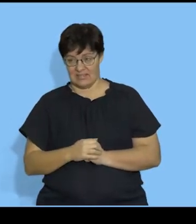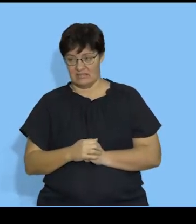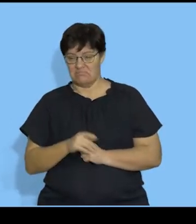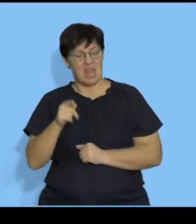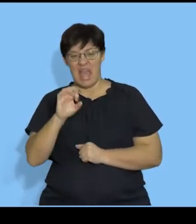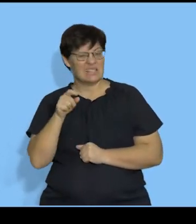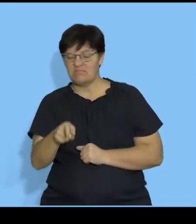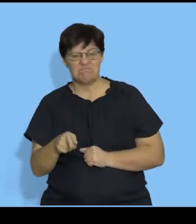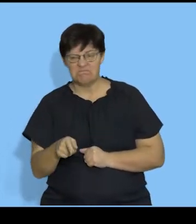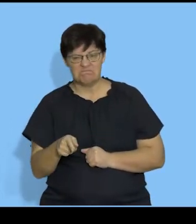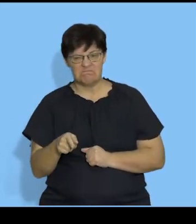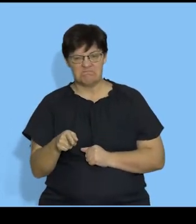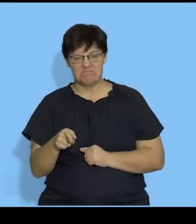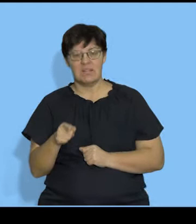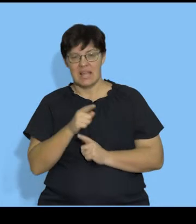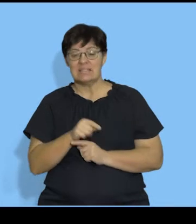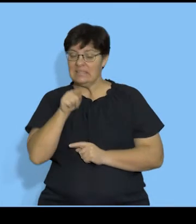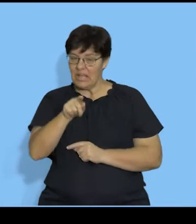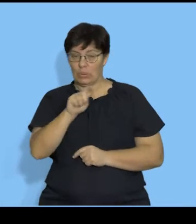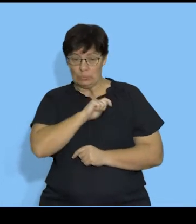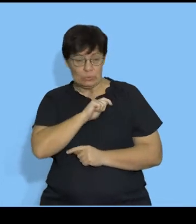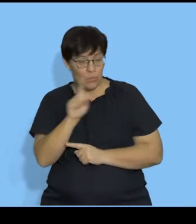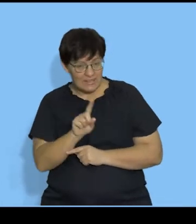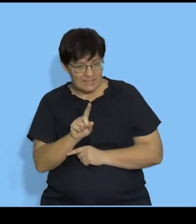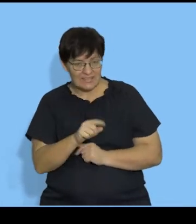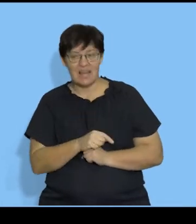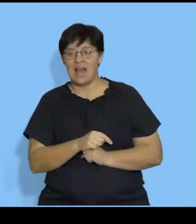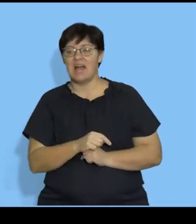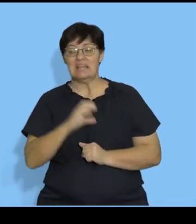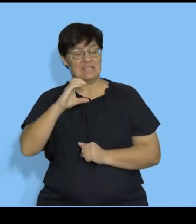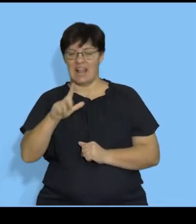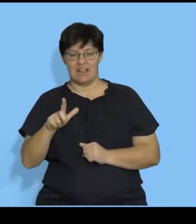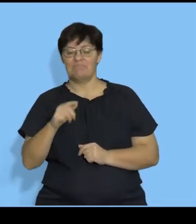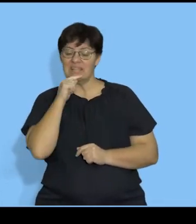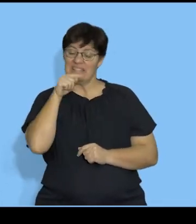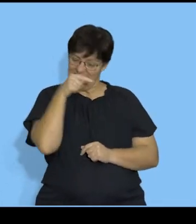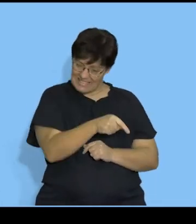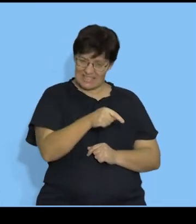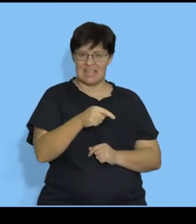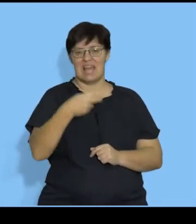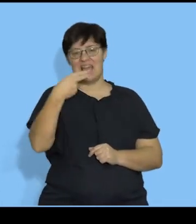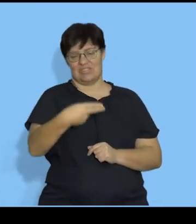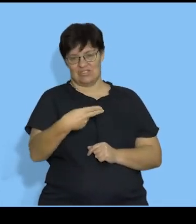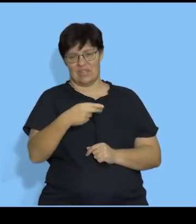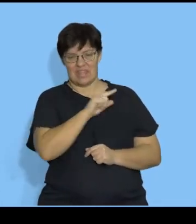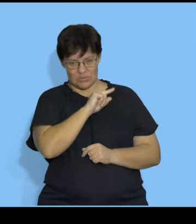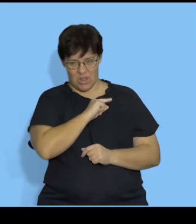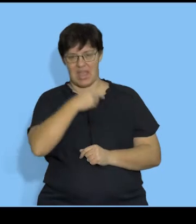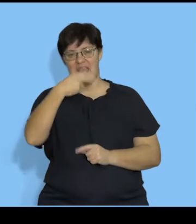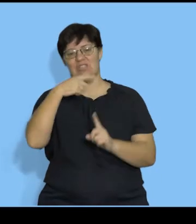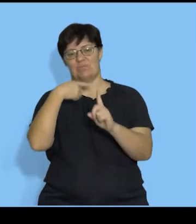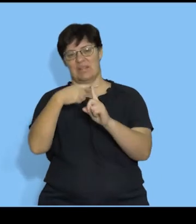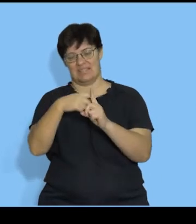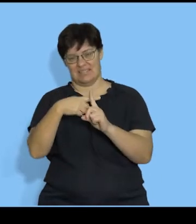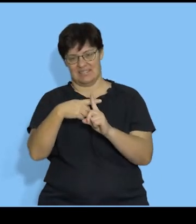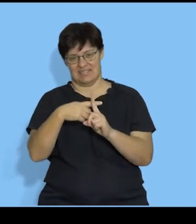it's actually the hydrogen ion. So if we were to write the formula of the substance, it would be H+. So the H+ is actually